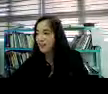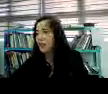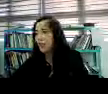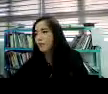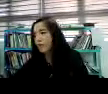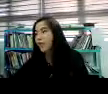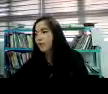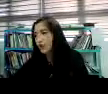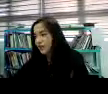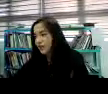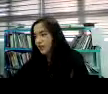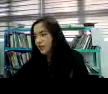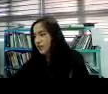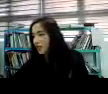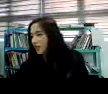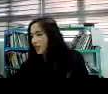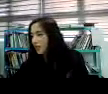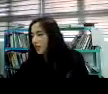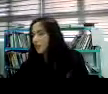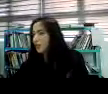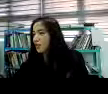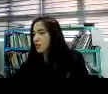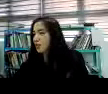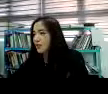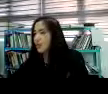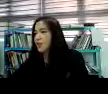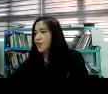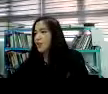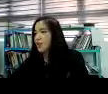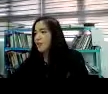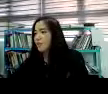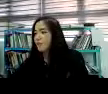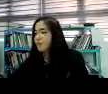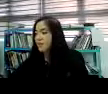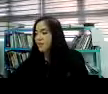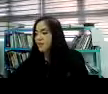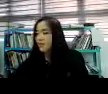po kayong magtanong later sa Q&A, and you can also start